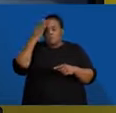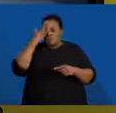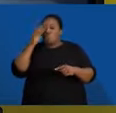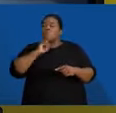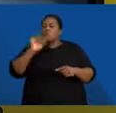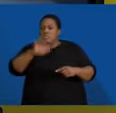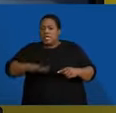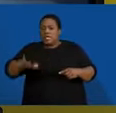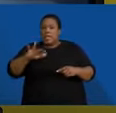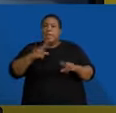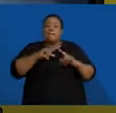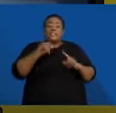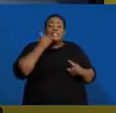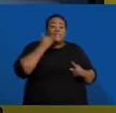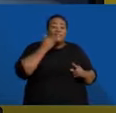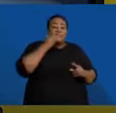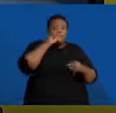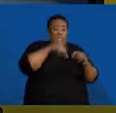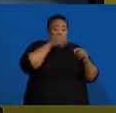half base times height.